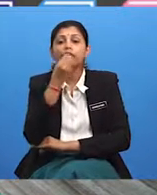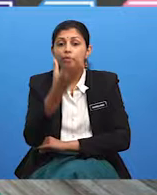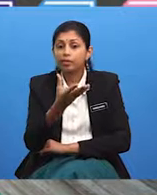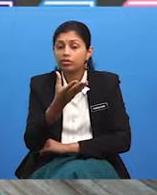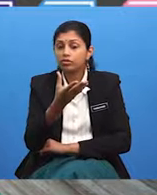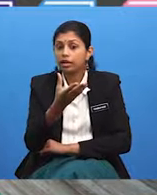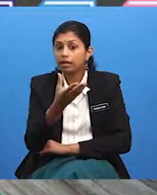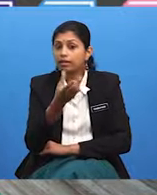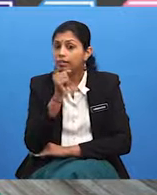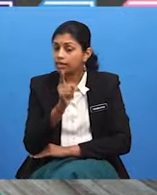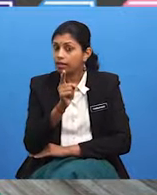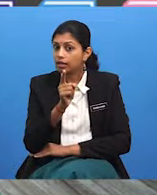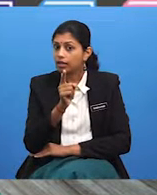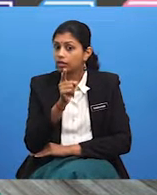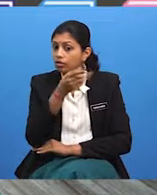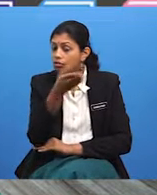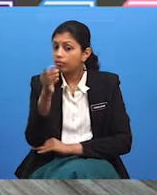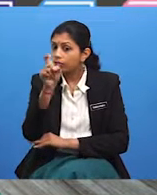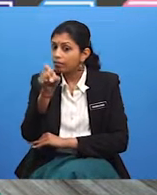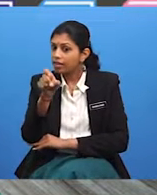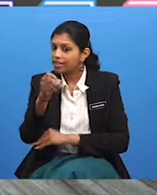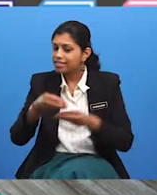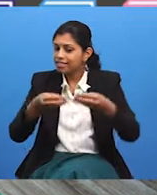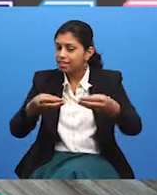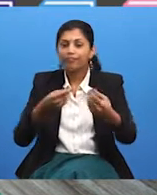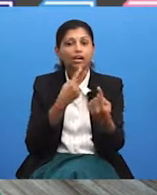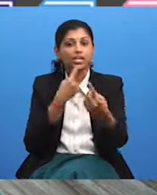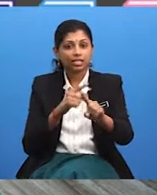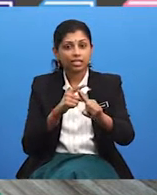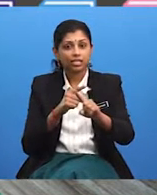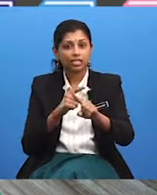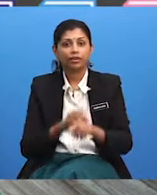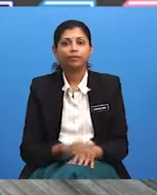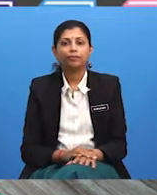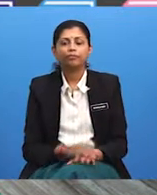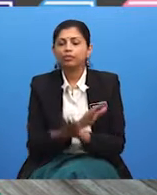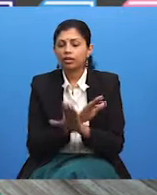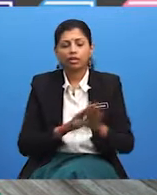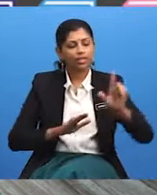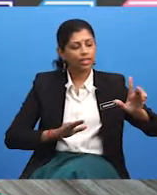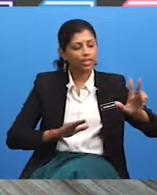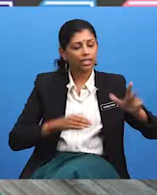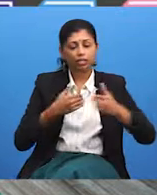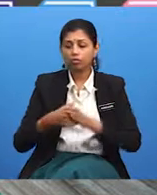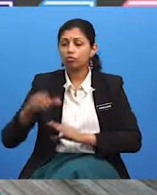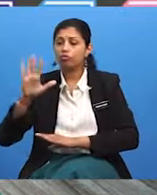the earlier part that you need to provide answers that should not exceed